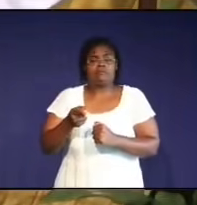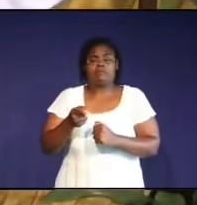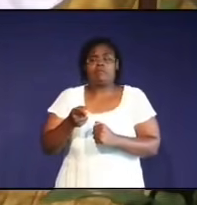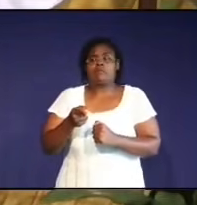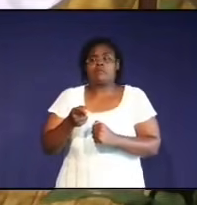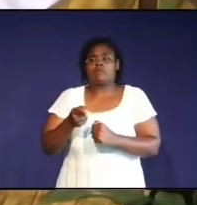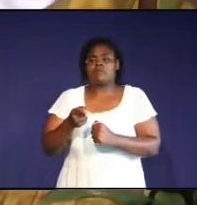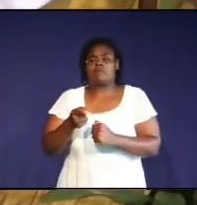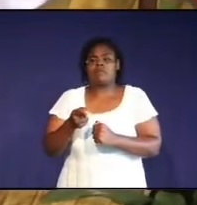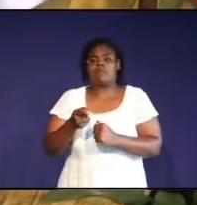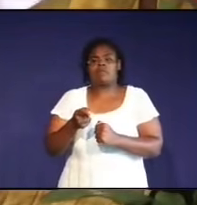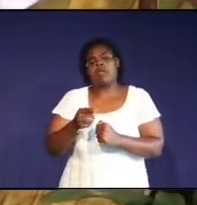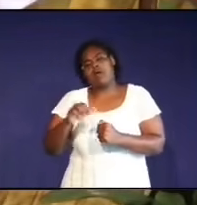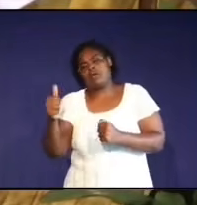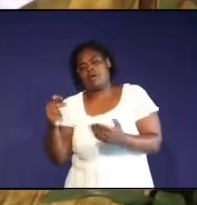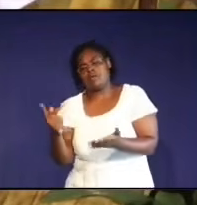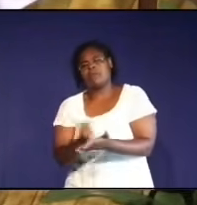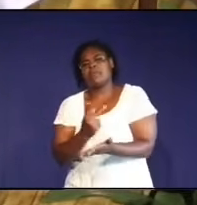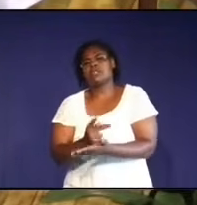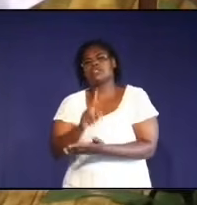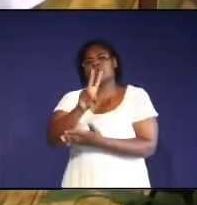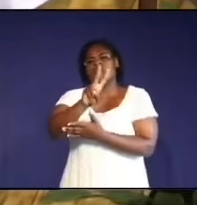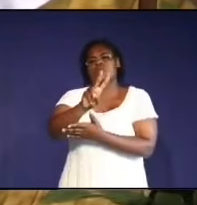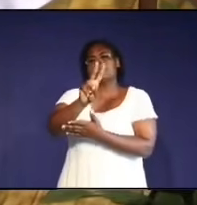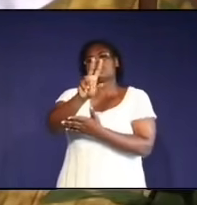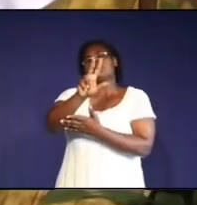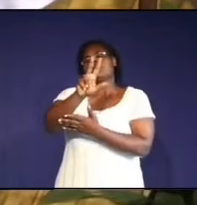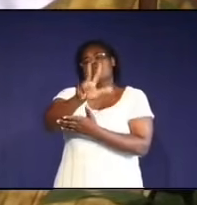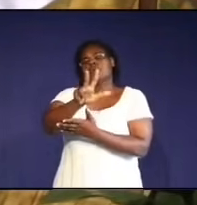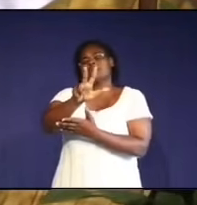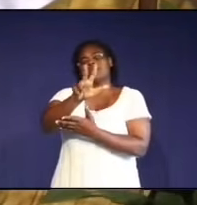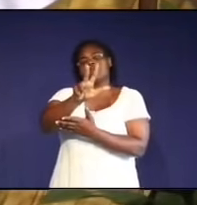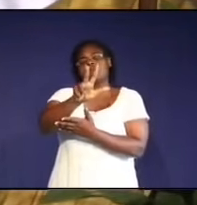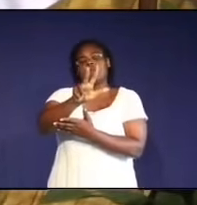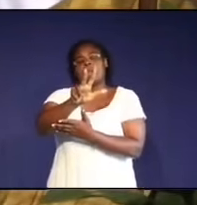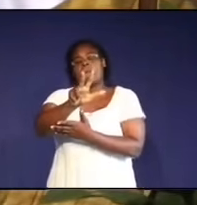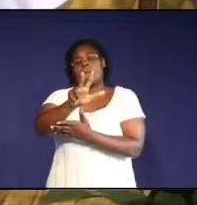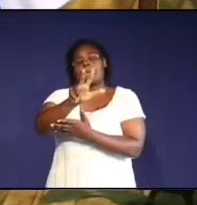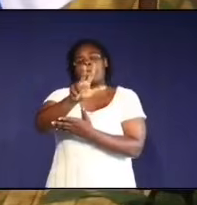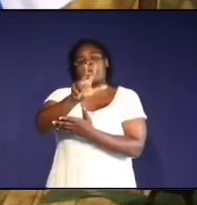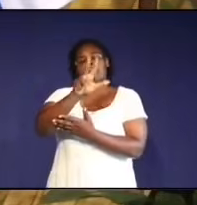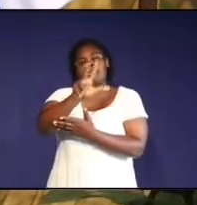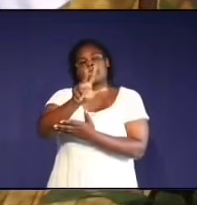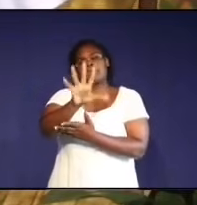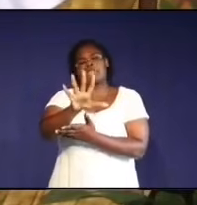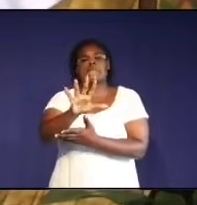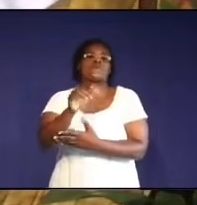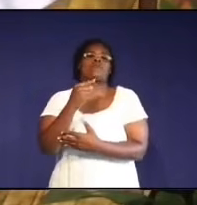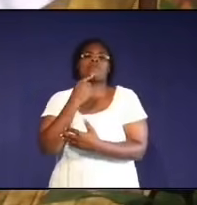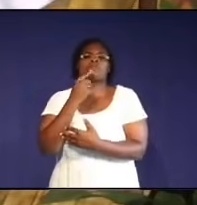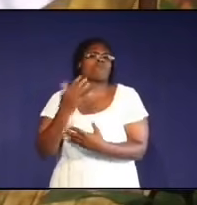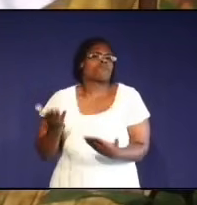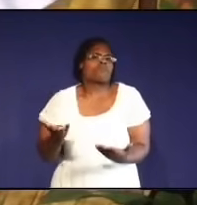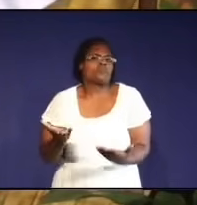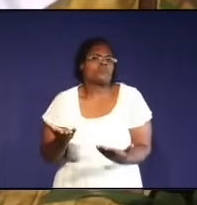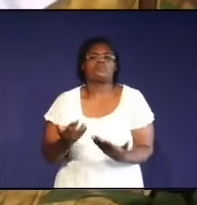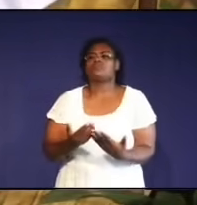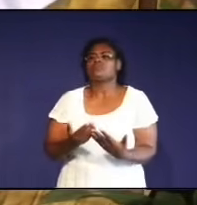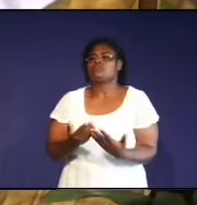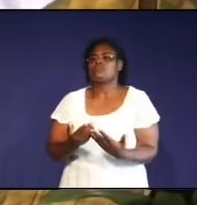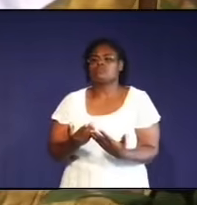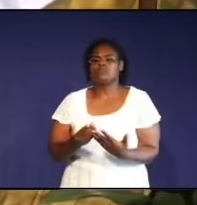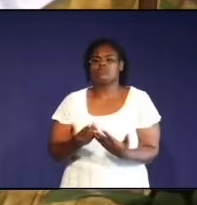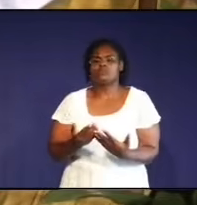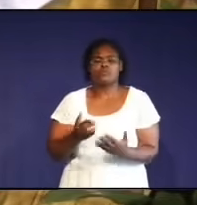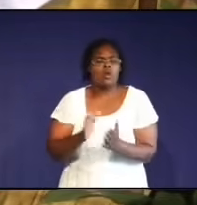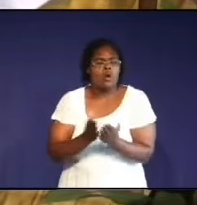in page 335, I'm trying to find the next one that I love, but let me save some time. She said, there